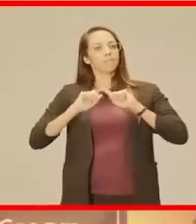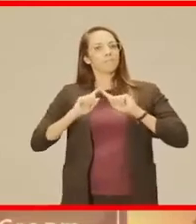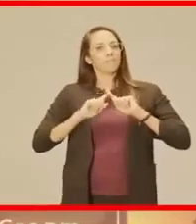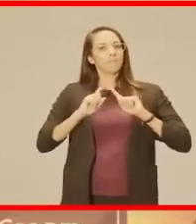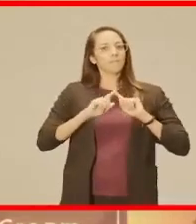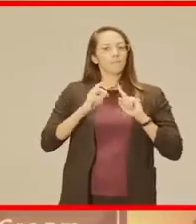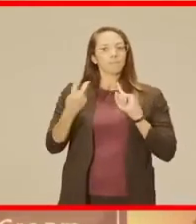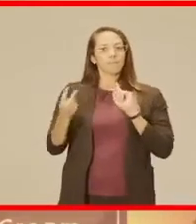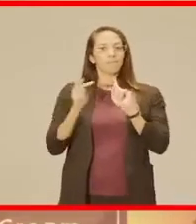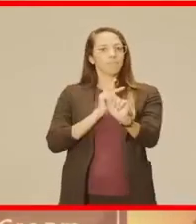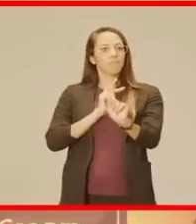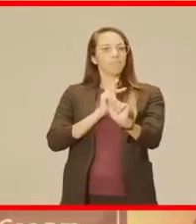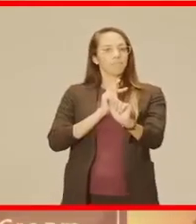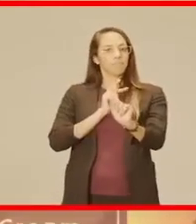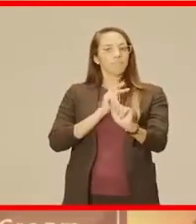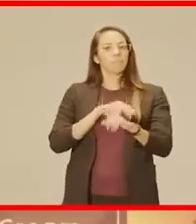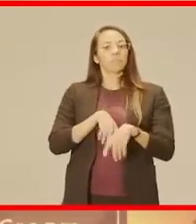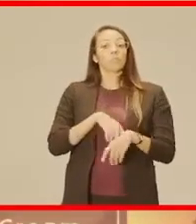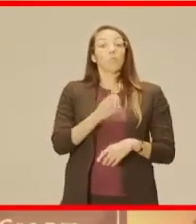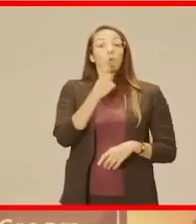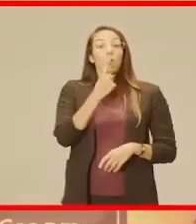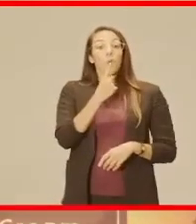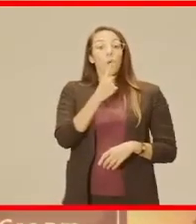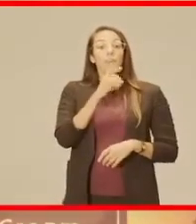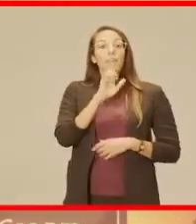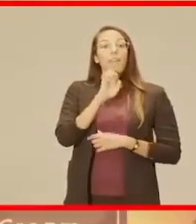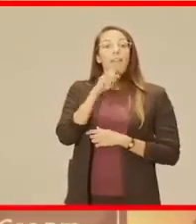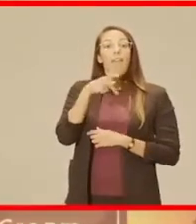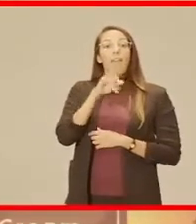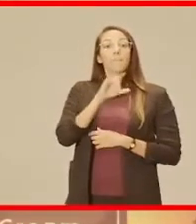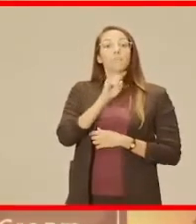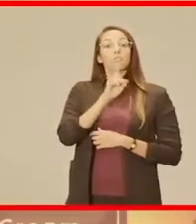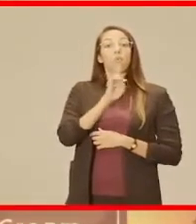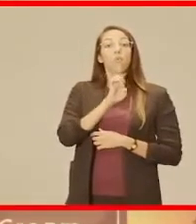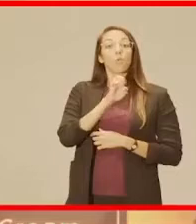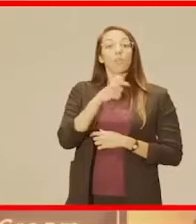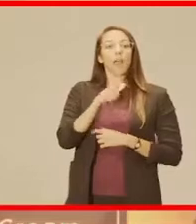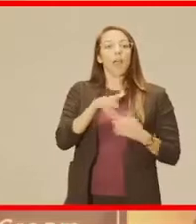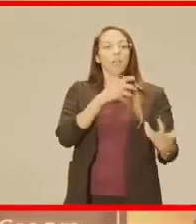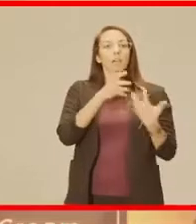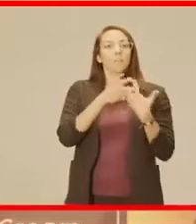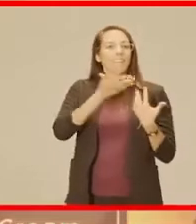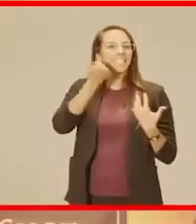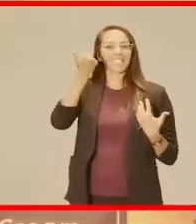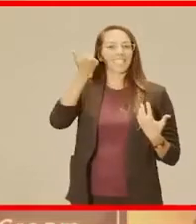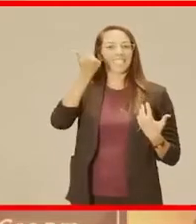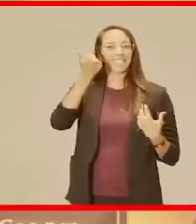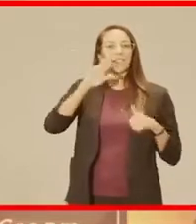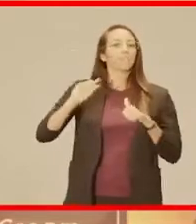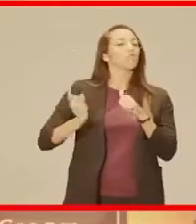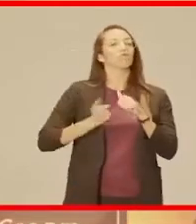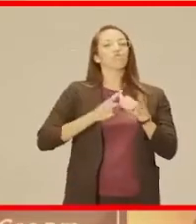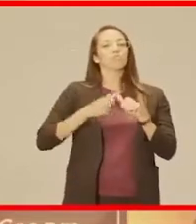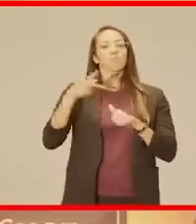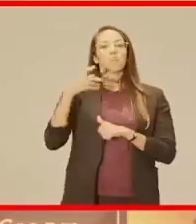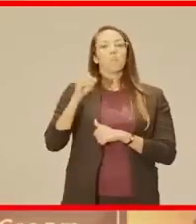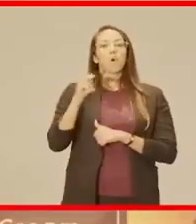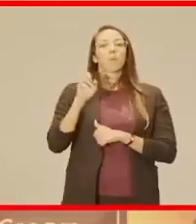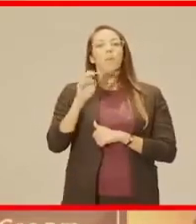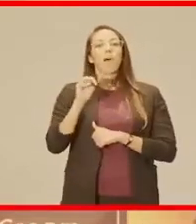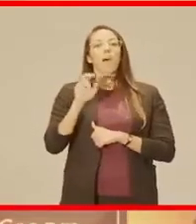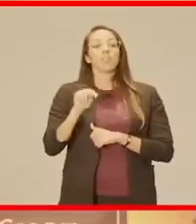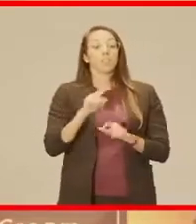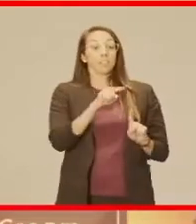Probably the one classic episode I really felt I could relate to for awareness was the very first Pokemon episode where Ash